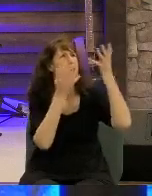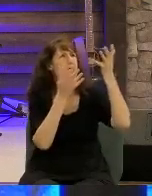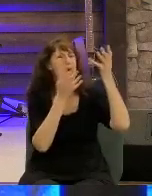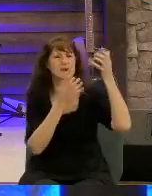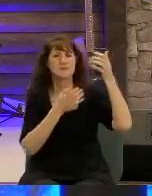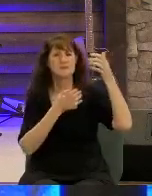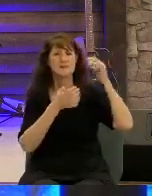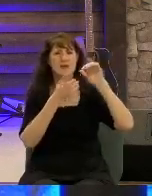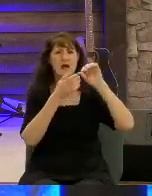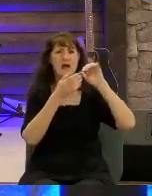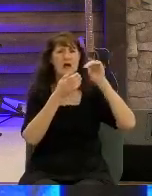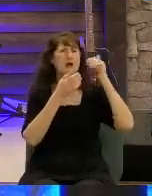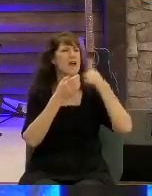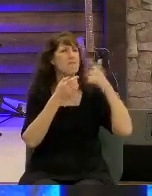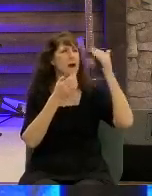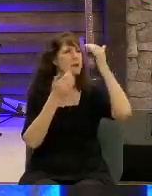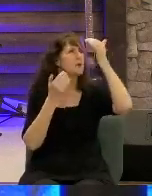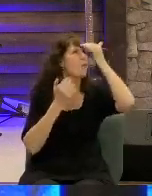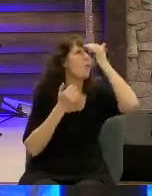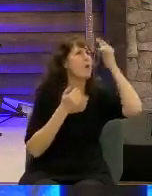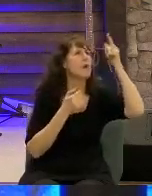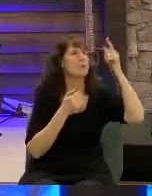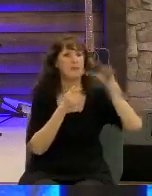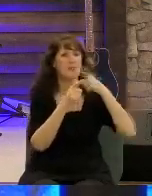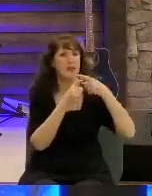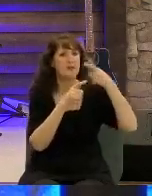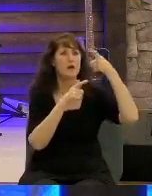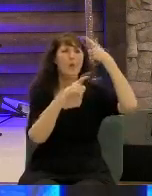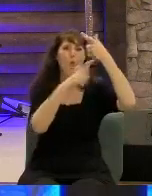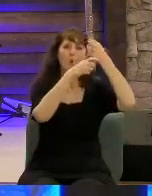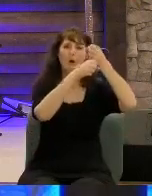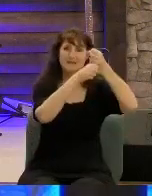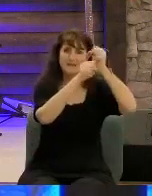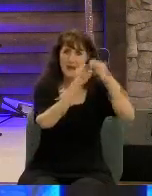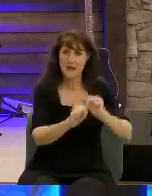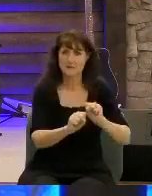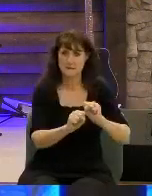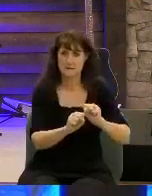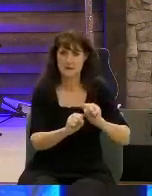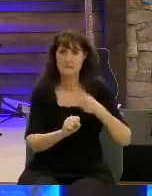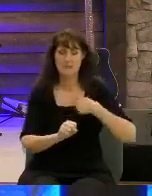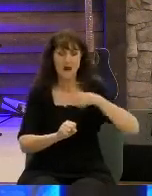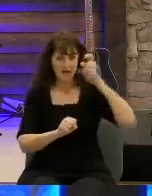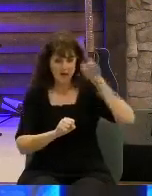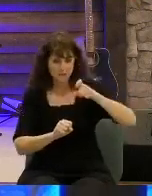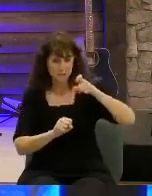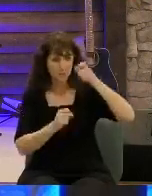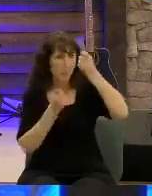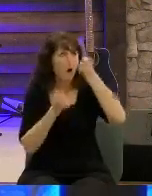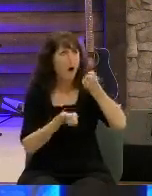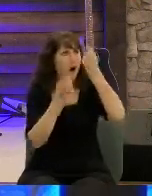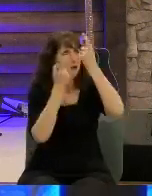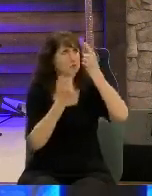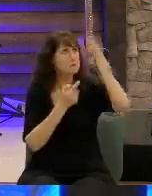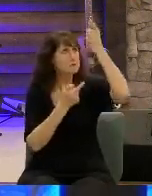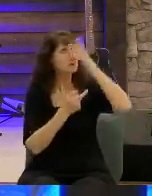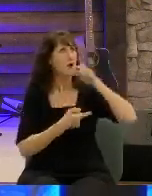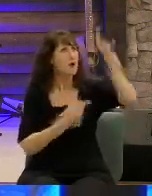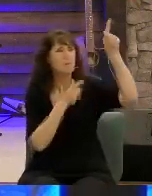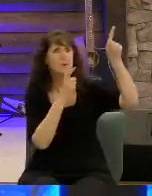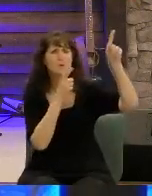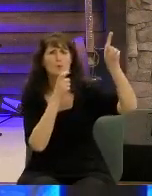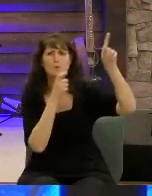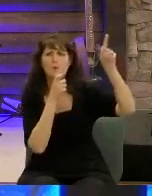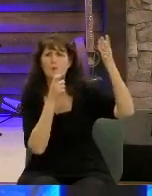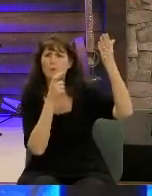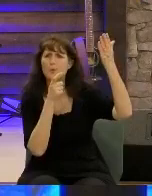him to save me, right? So I had to understand who God was. And so I sought out to do that